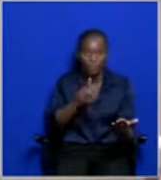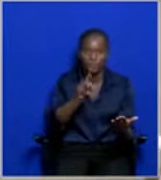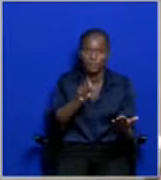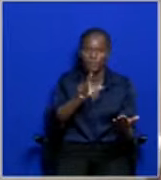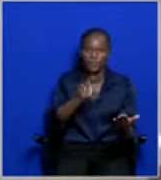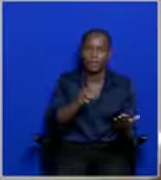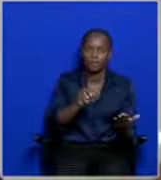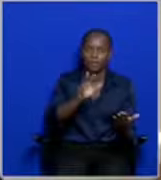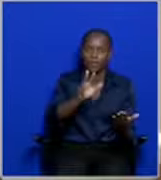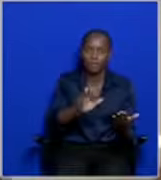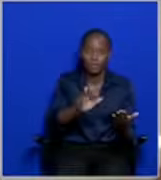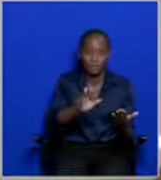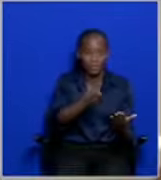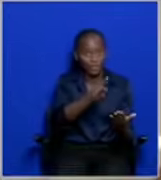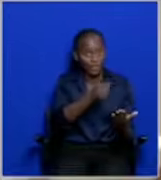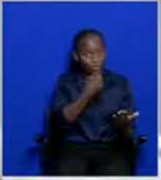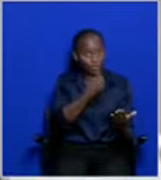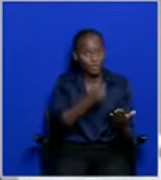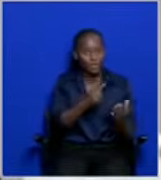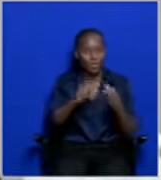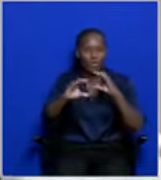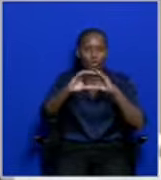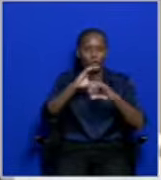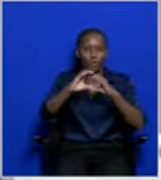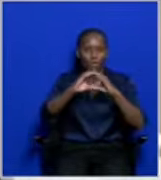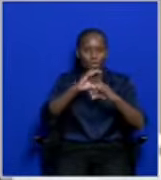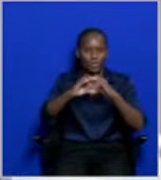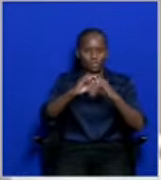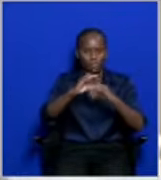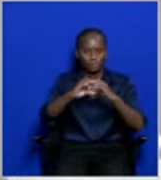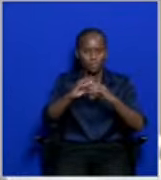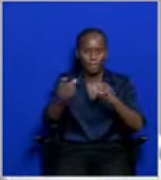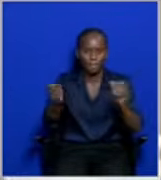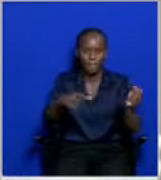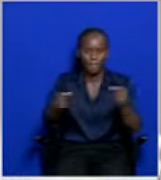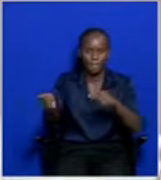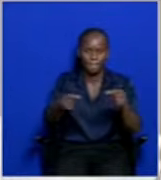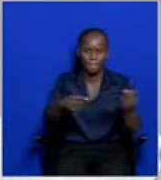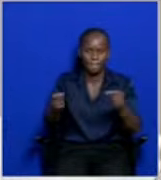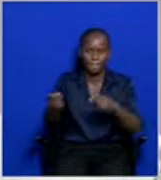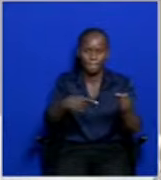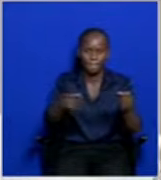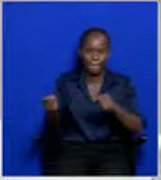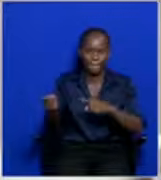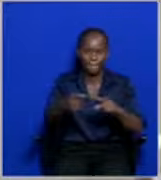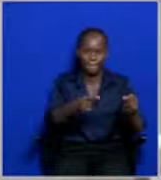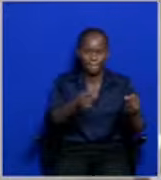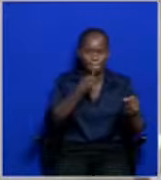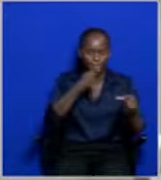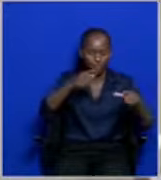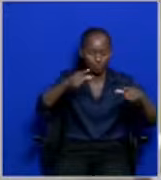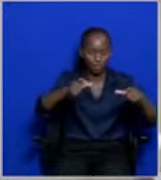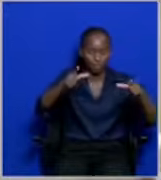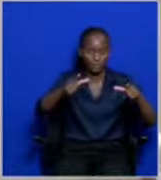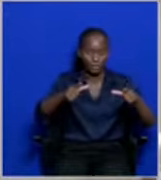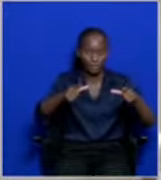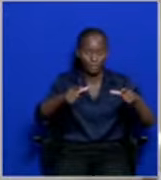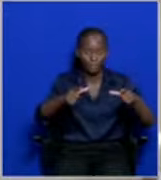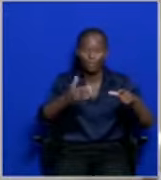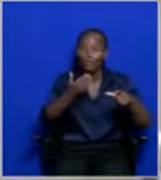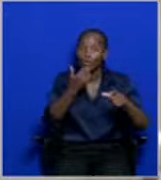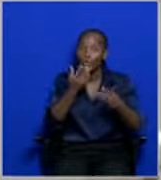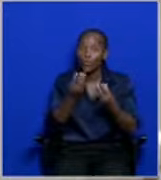your communication over an extended period, not on this matter, with Commissioner Spies, starting at